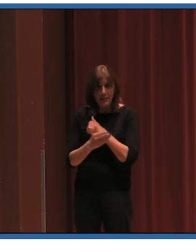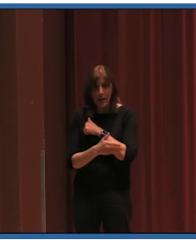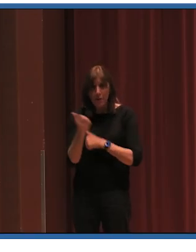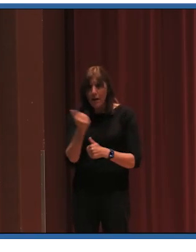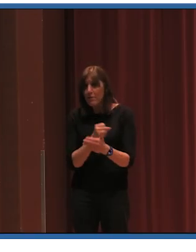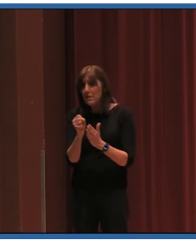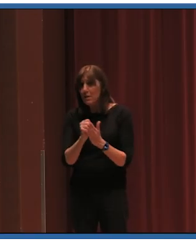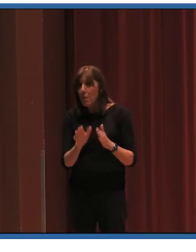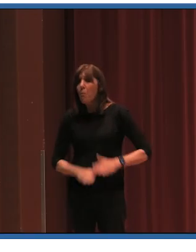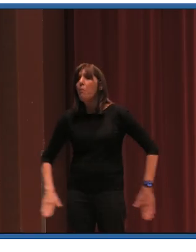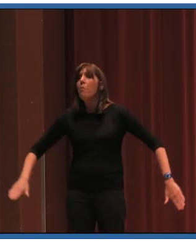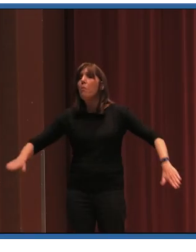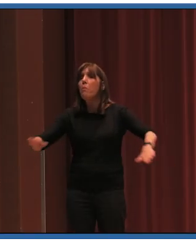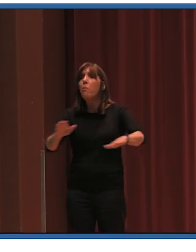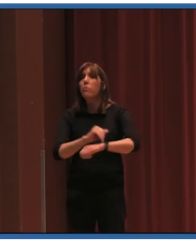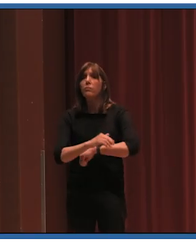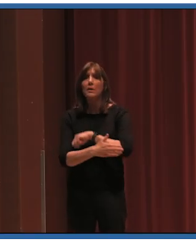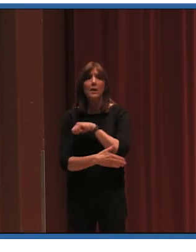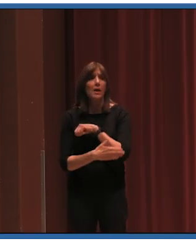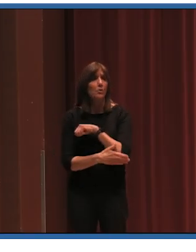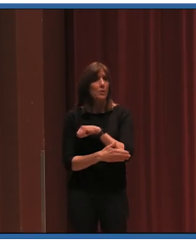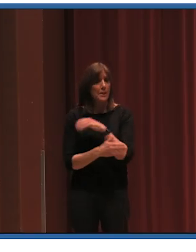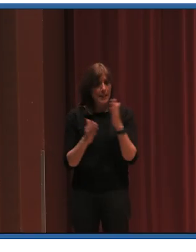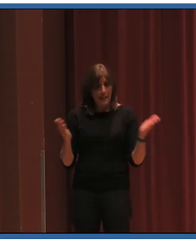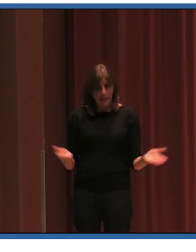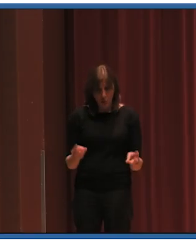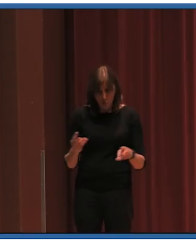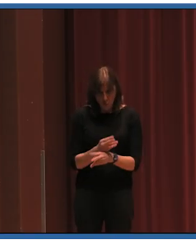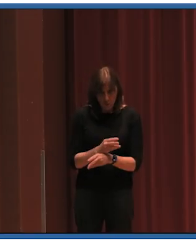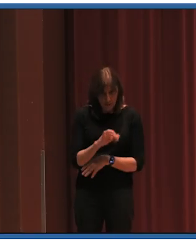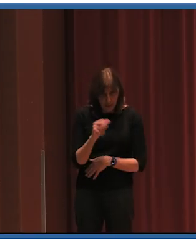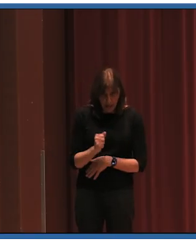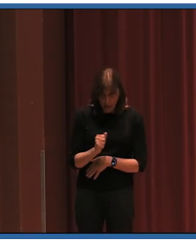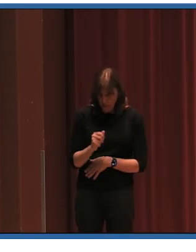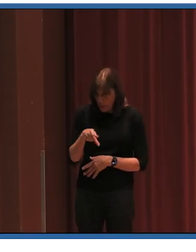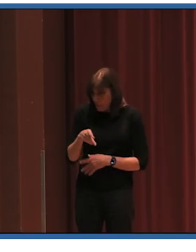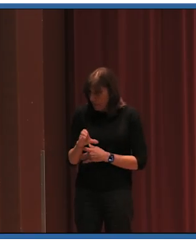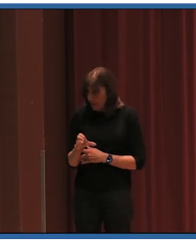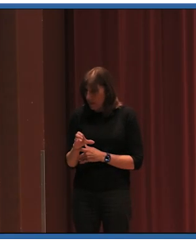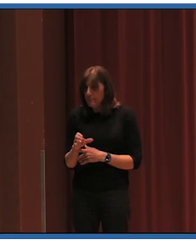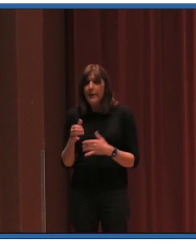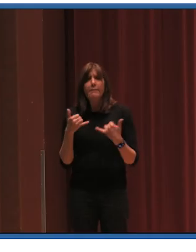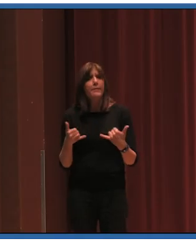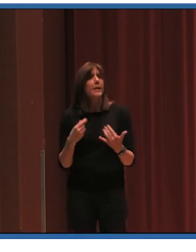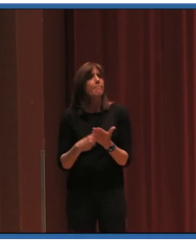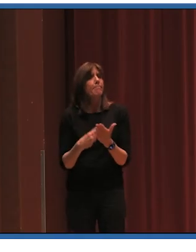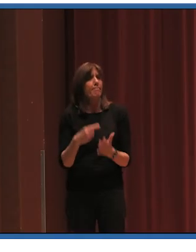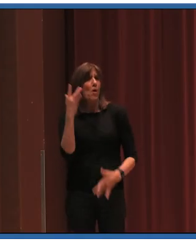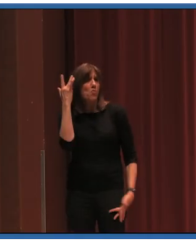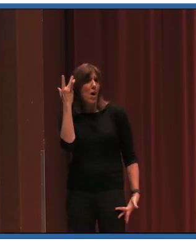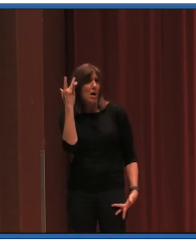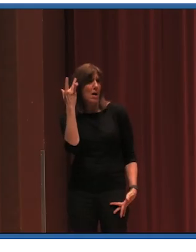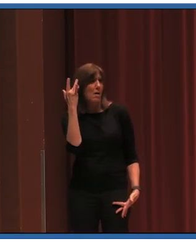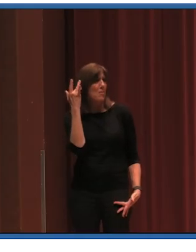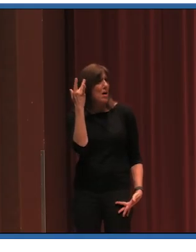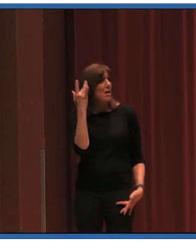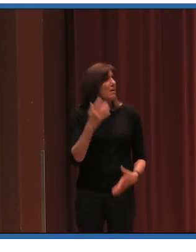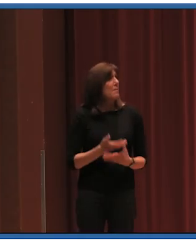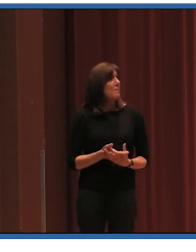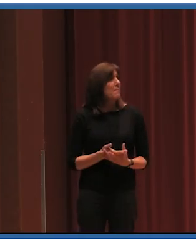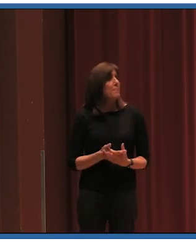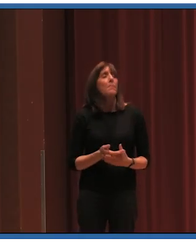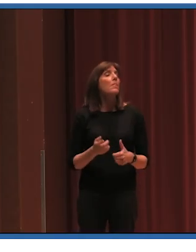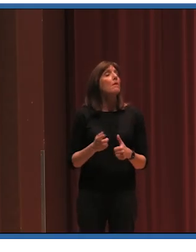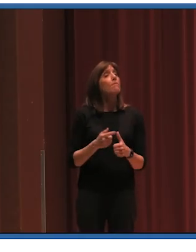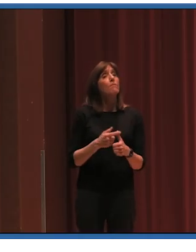nation. It's worse here in Polk County, it's worse here in Iowa, and today we're going to talk a little bit about why. So first